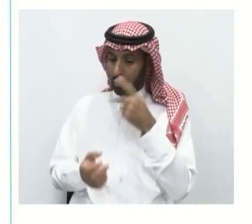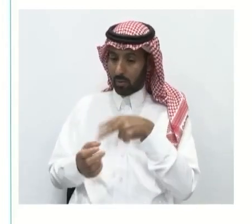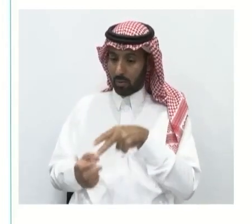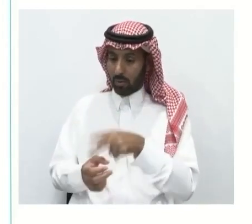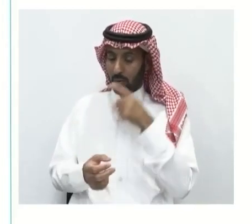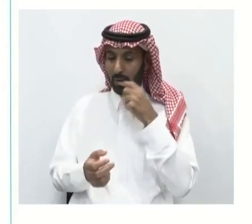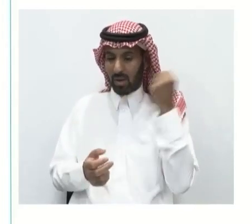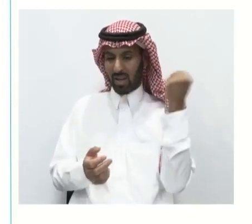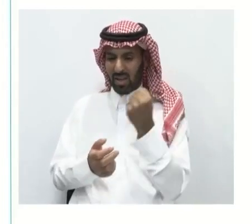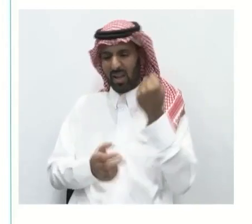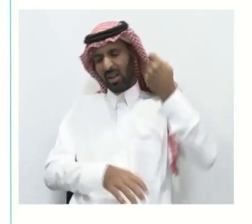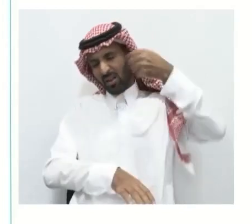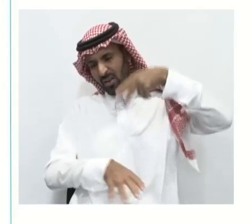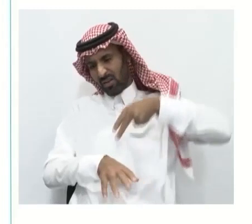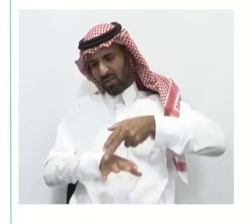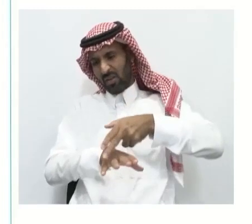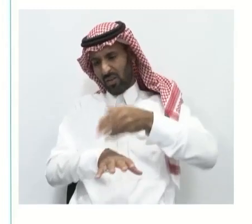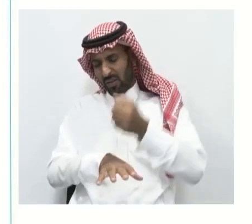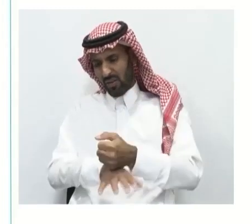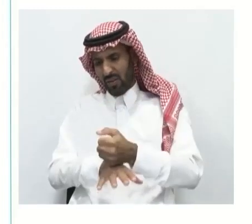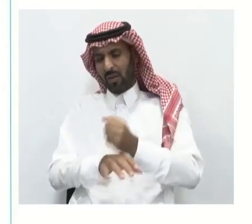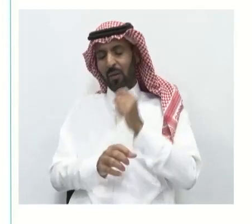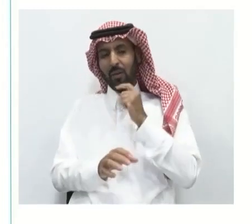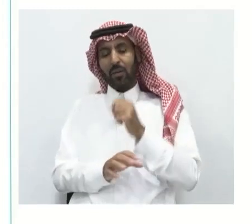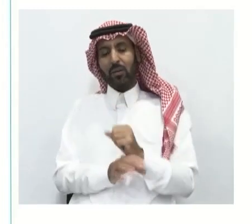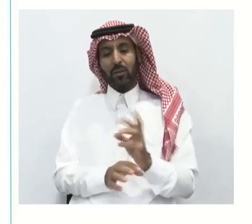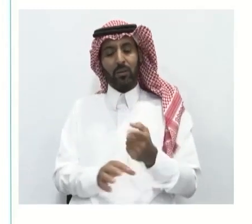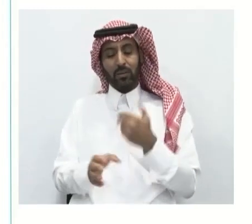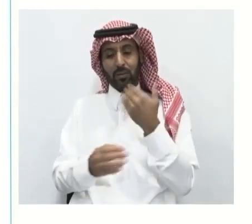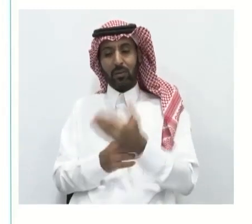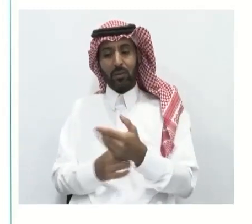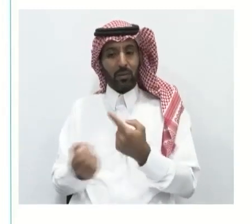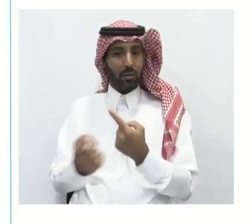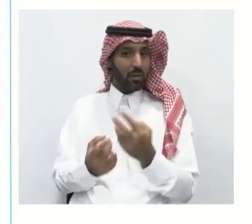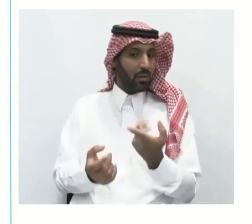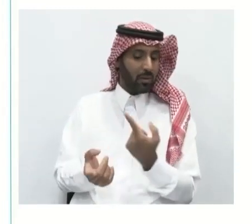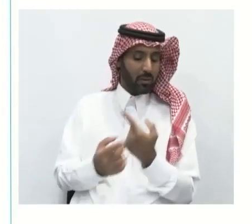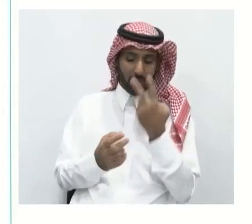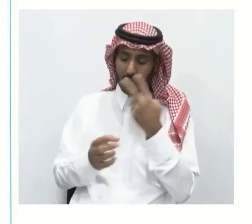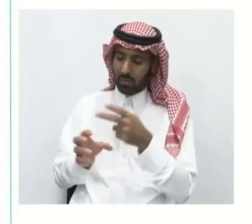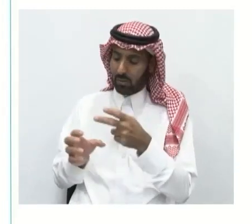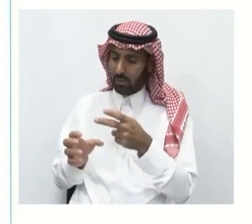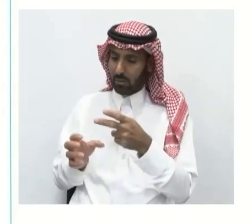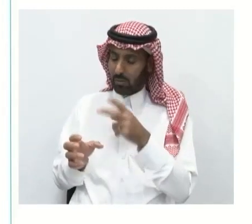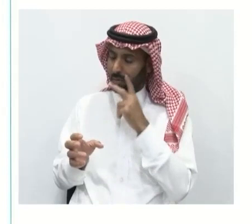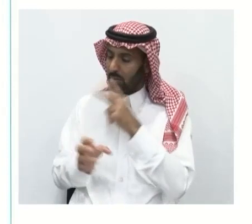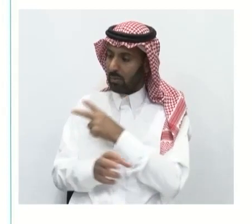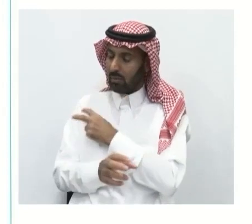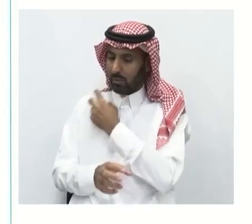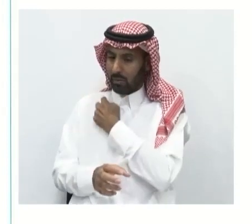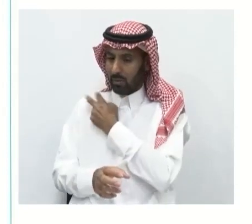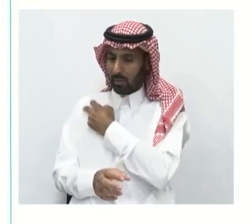with a knife in his back lying in one of the lanes. Detective Combs quickly arrived at the scene with a swarm of police